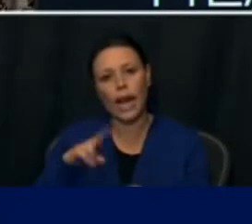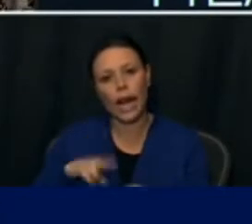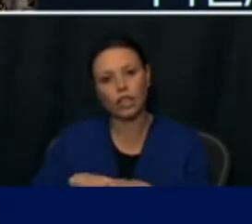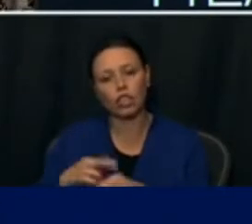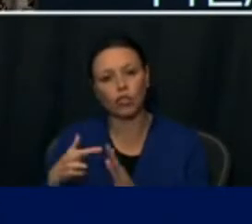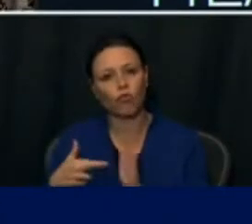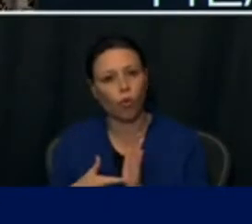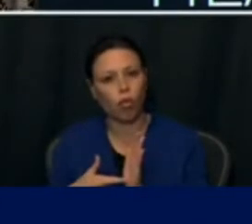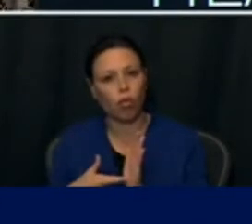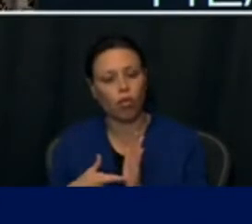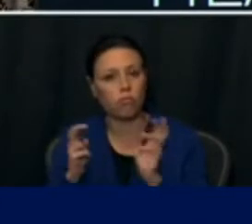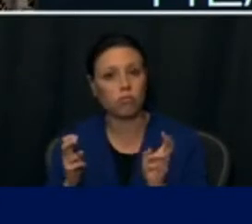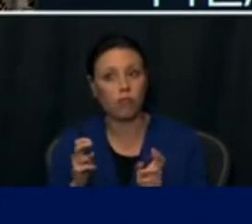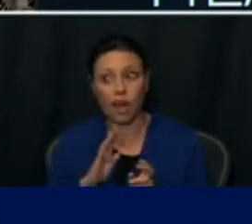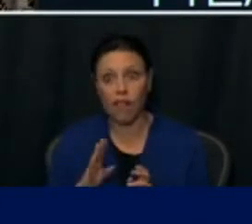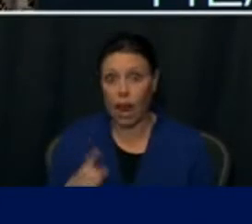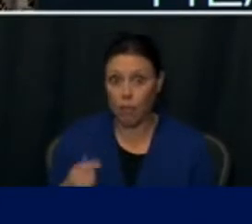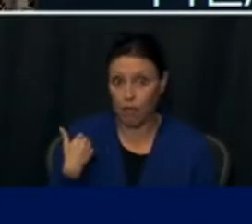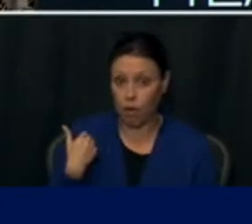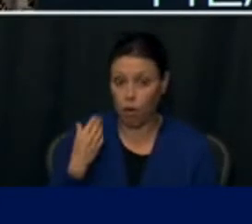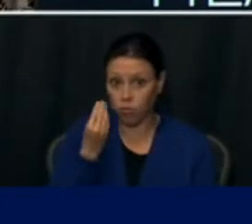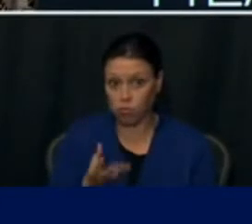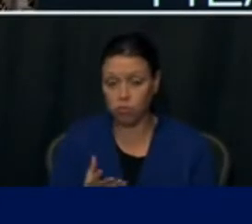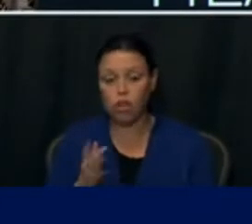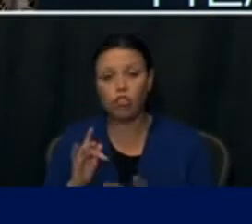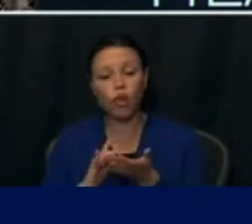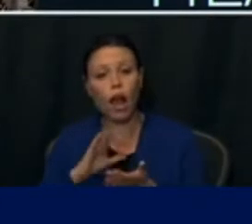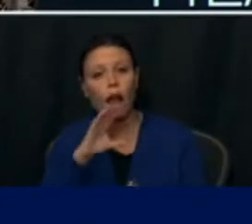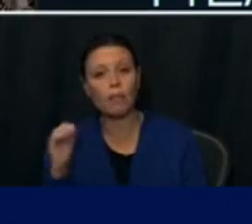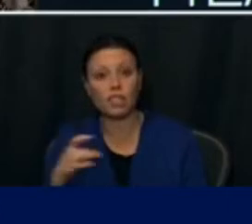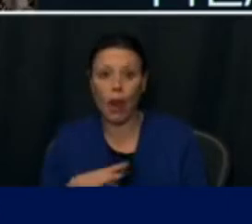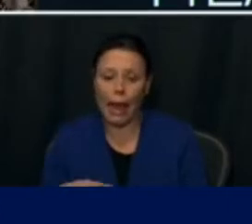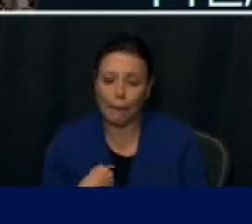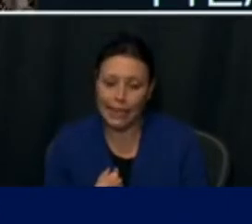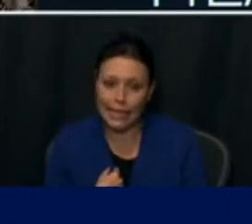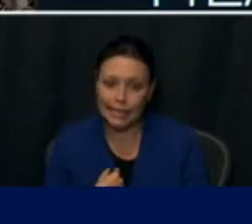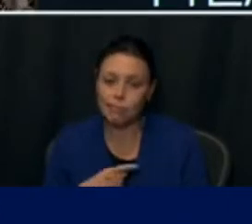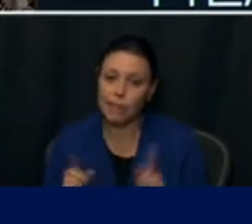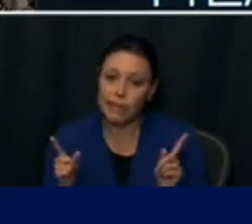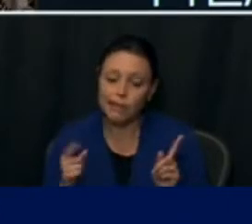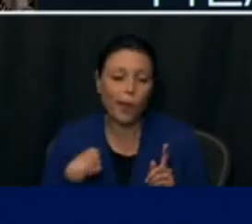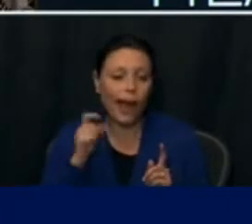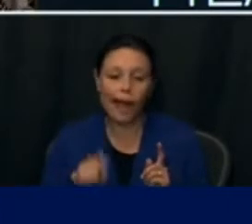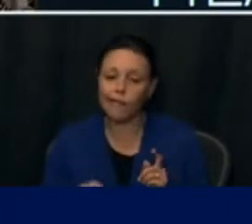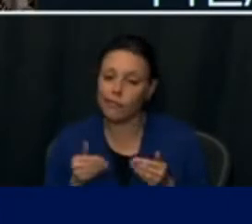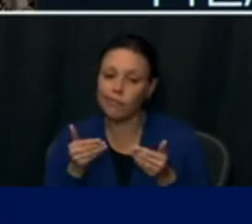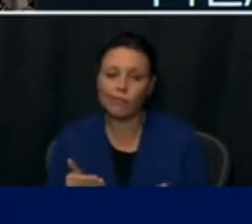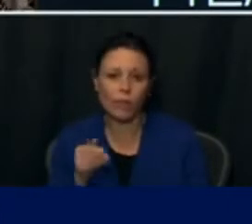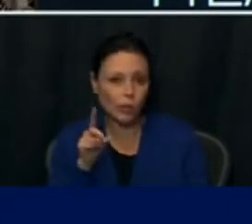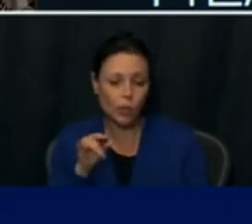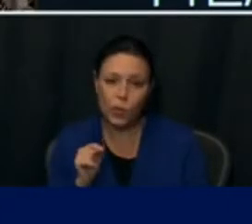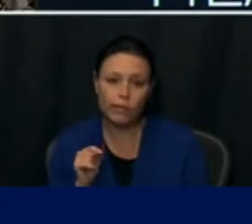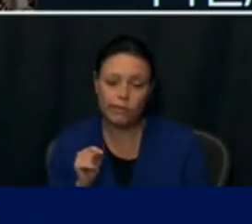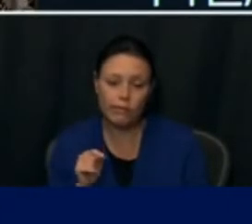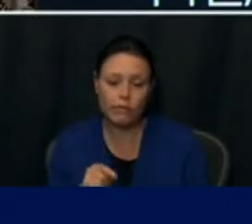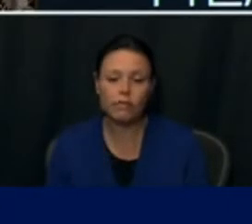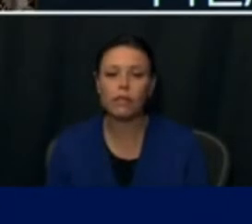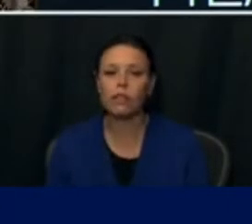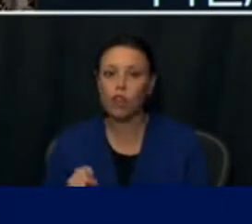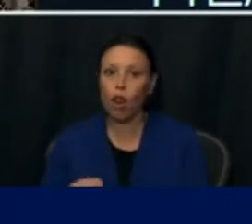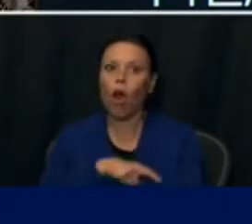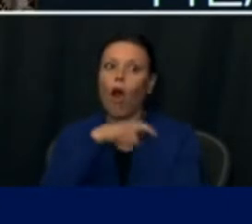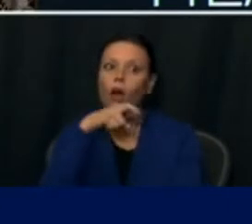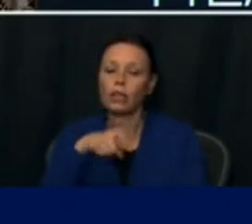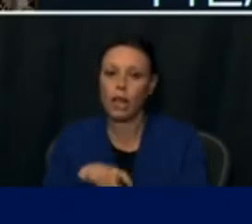uh nobody's ever done this uh the drug companies don't like me too much but we had to do it it took a long time